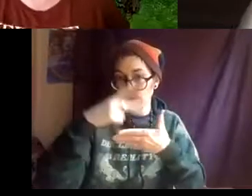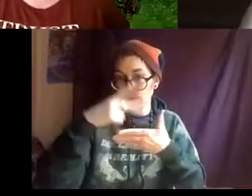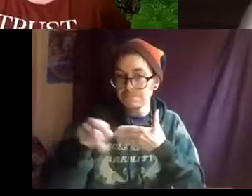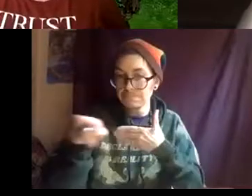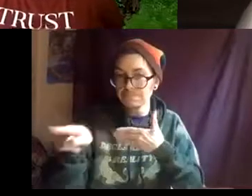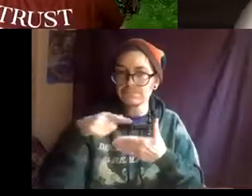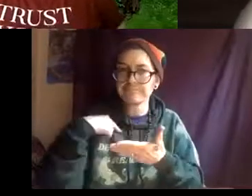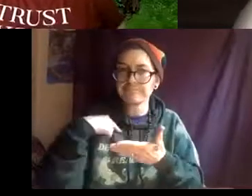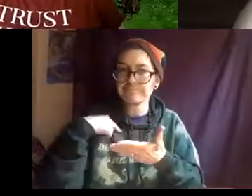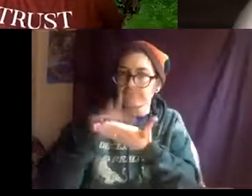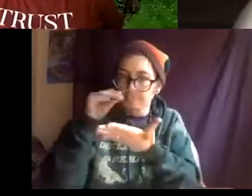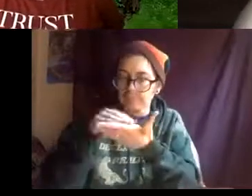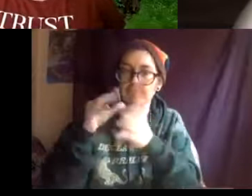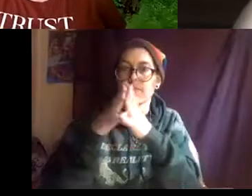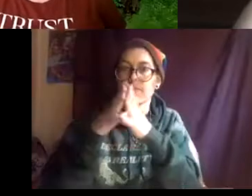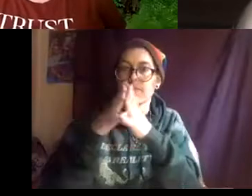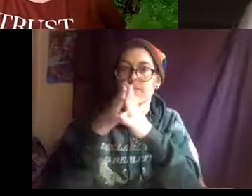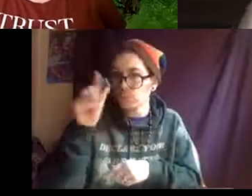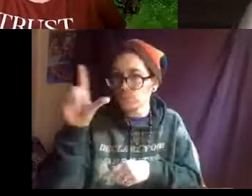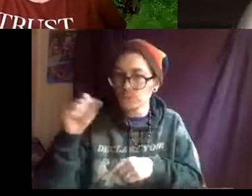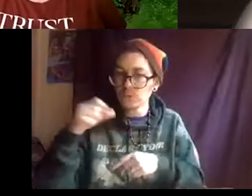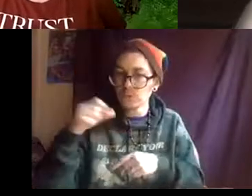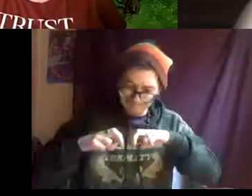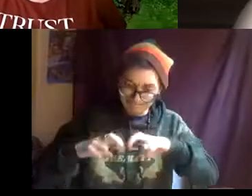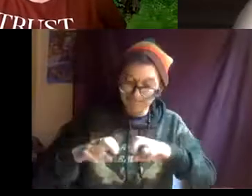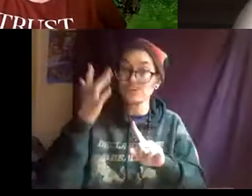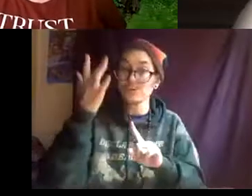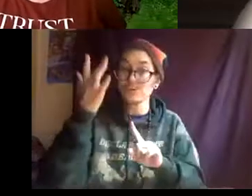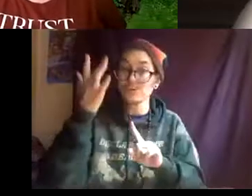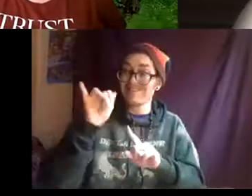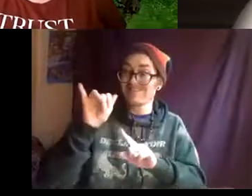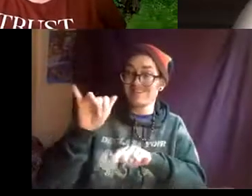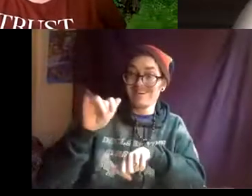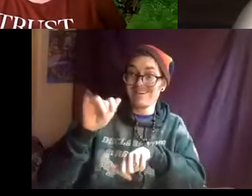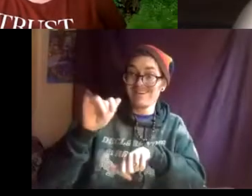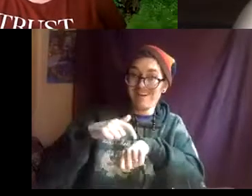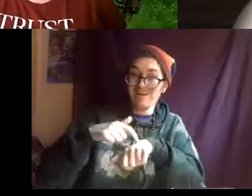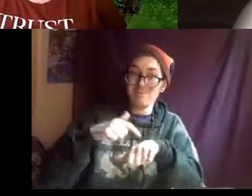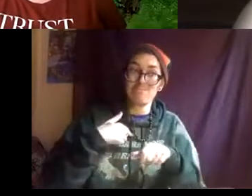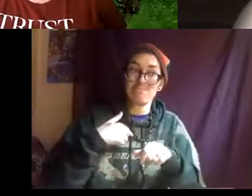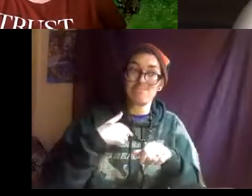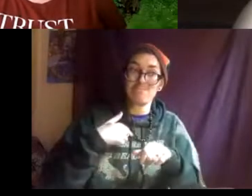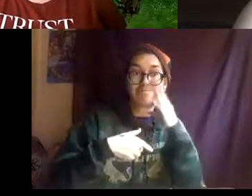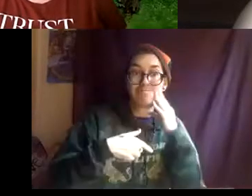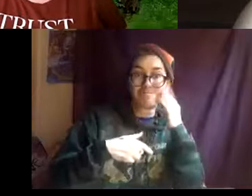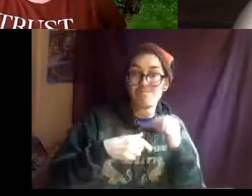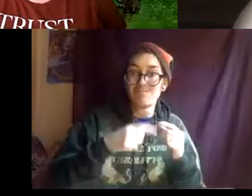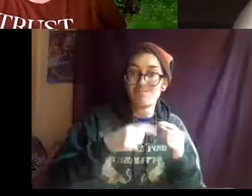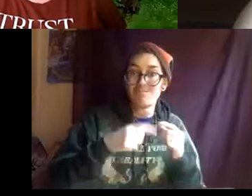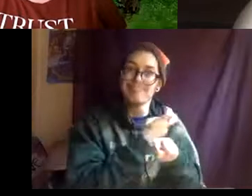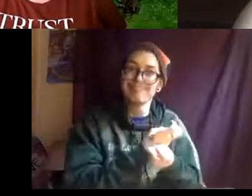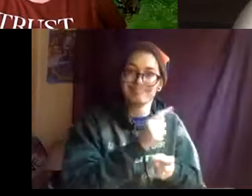these toxic relationships that naturally I am drawn to. And learning those tools is very